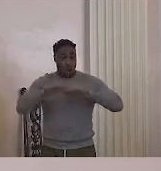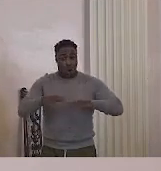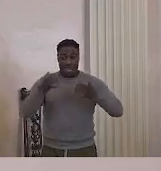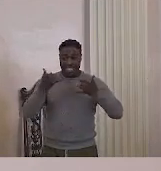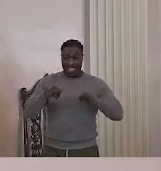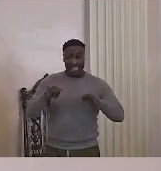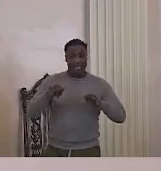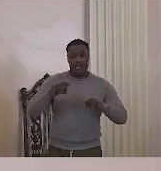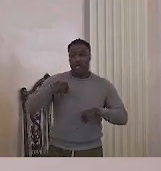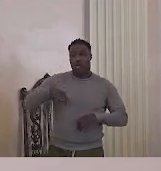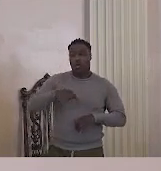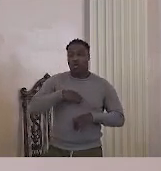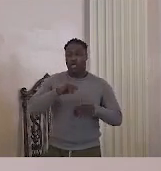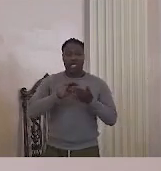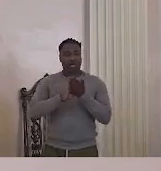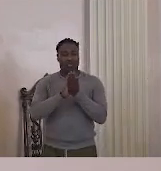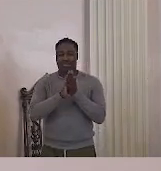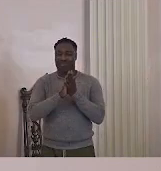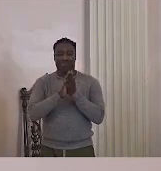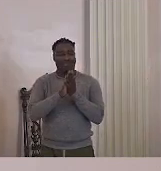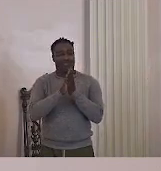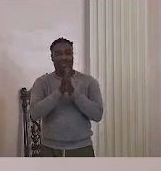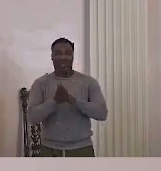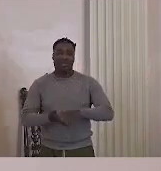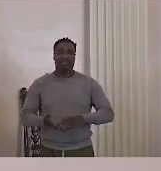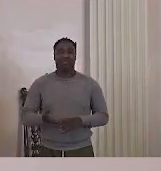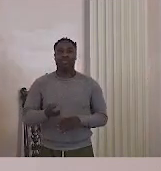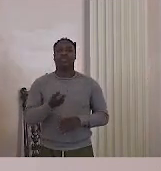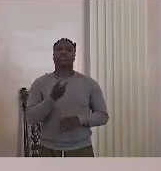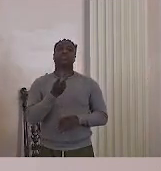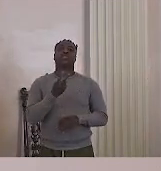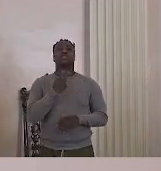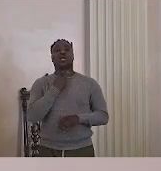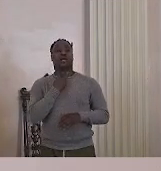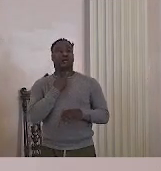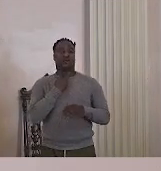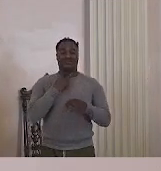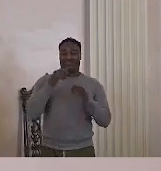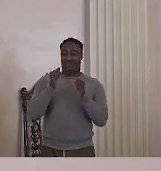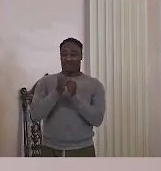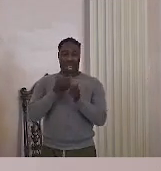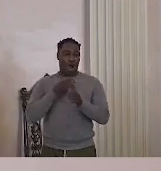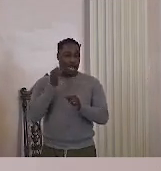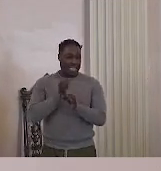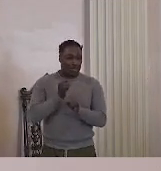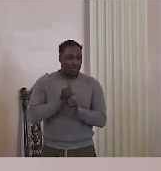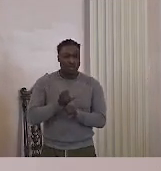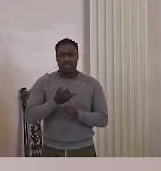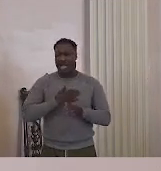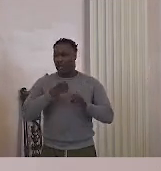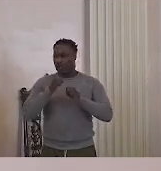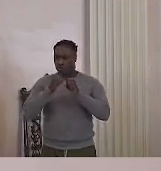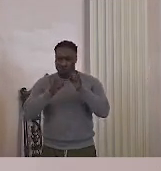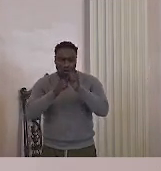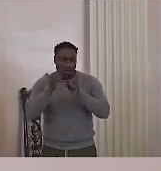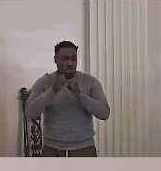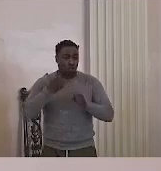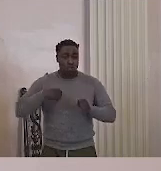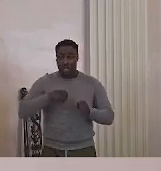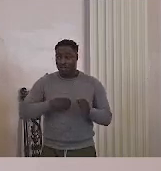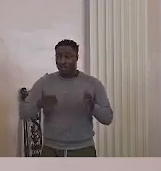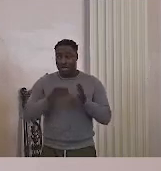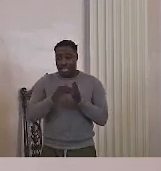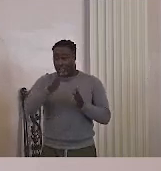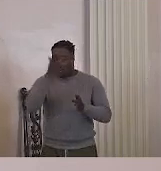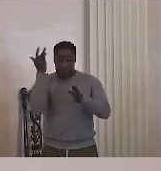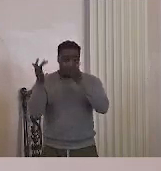become blindly entrenched in our own human rhythms, in the structures and institutions. We repeatedly